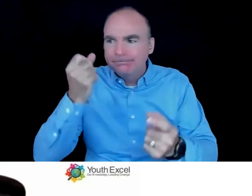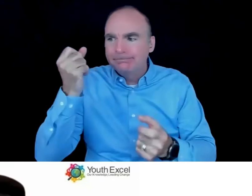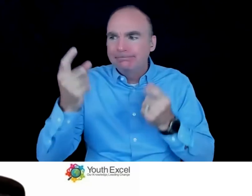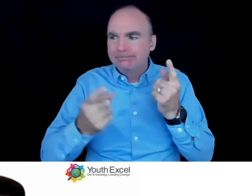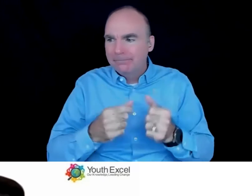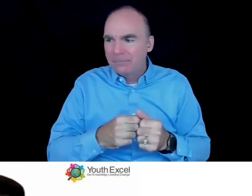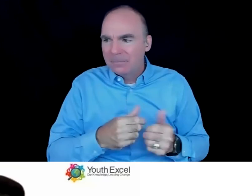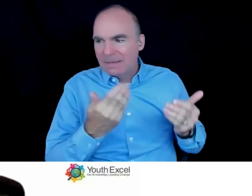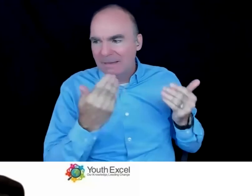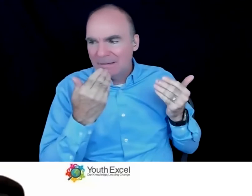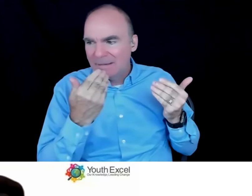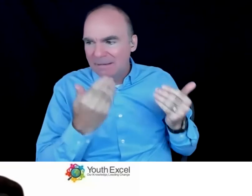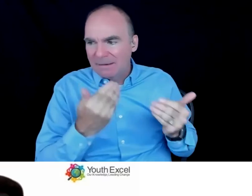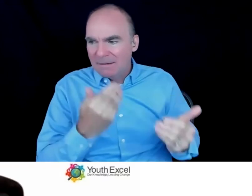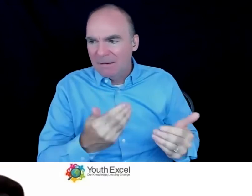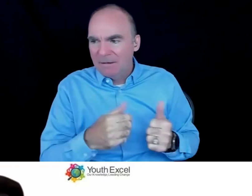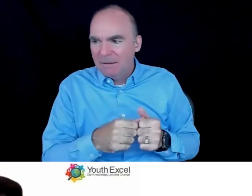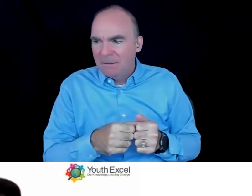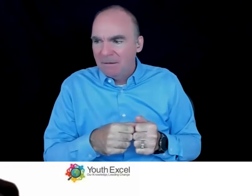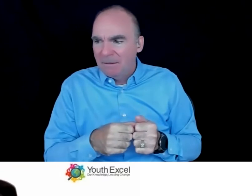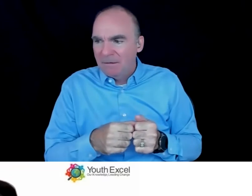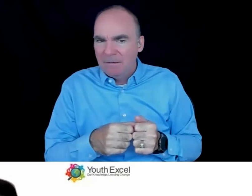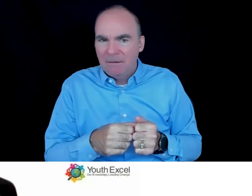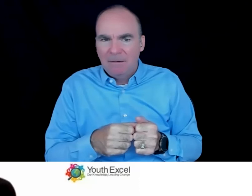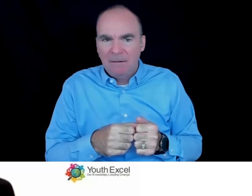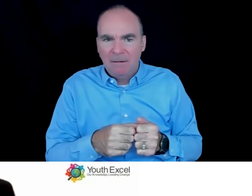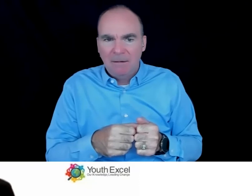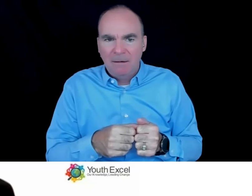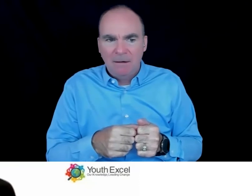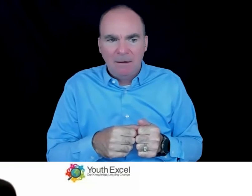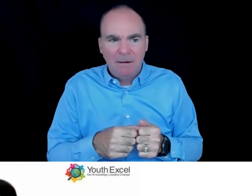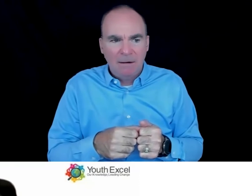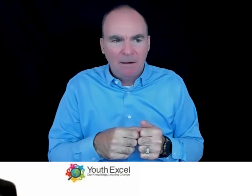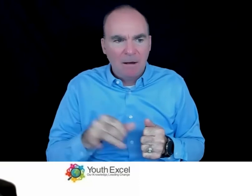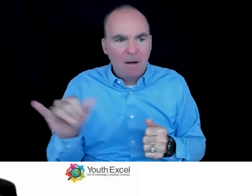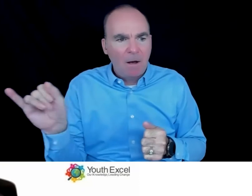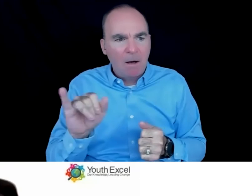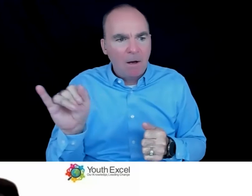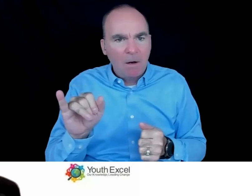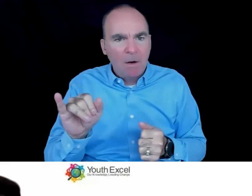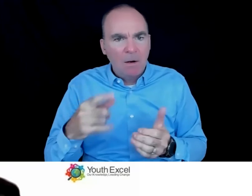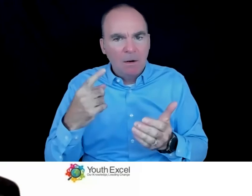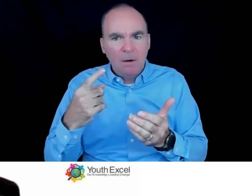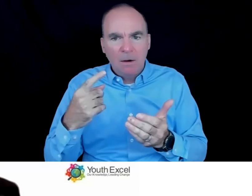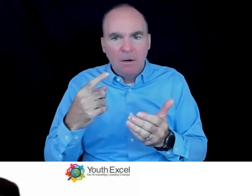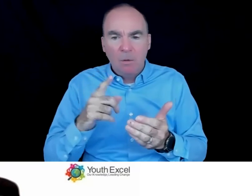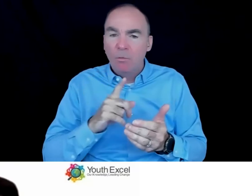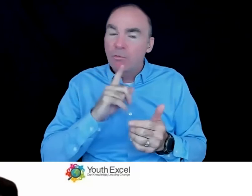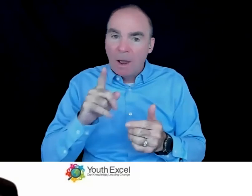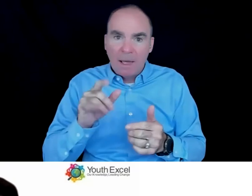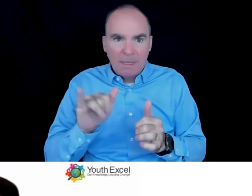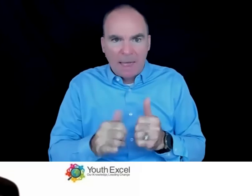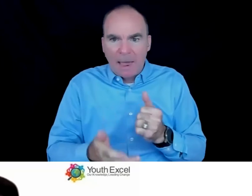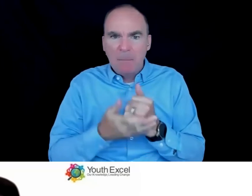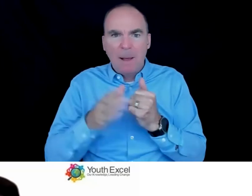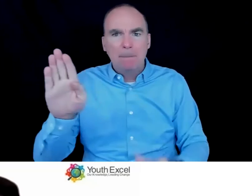Wow, great. And probably to also just affirm what Sylvia's building up on is I'm fully in agreement that really Bama